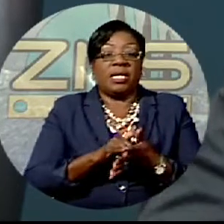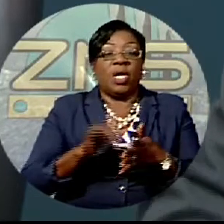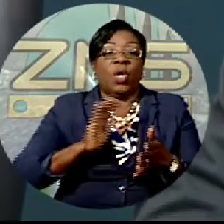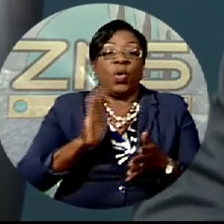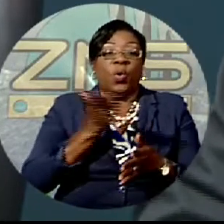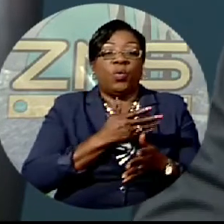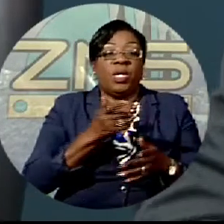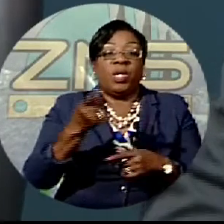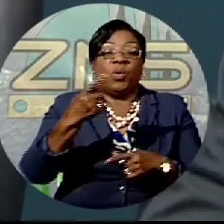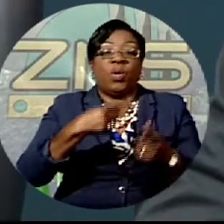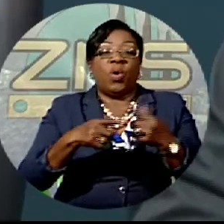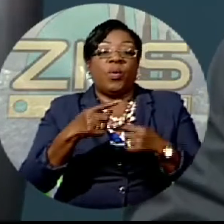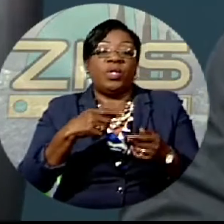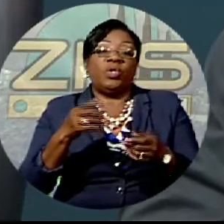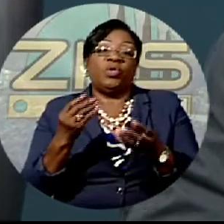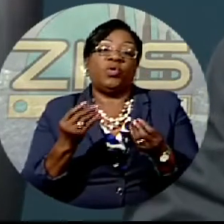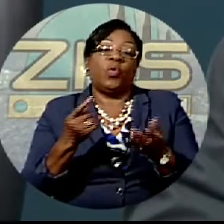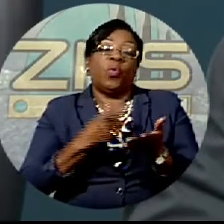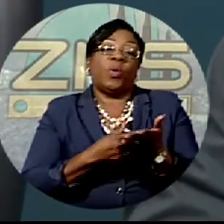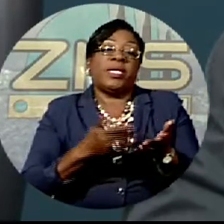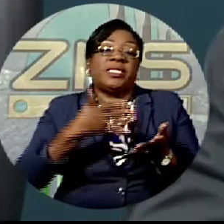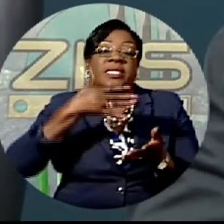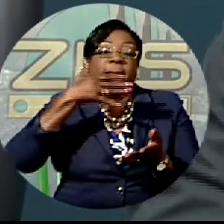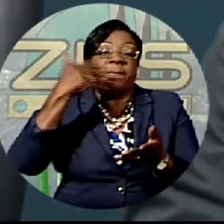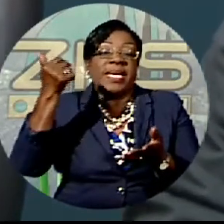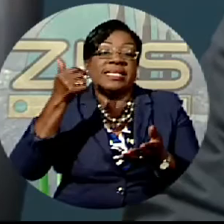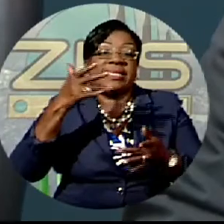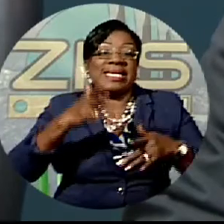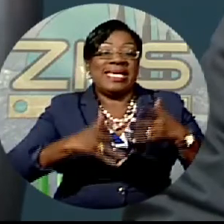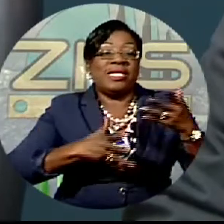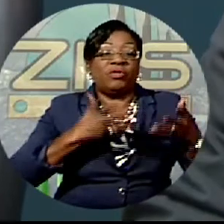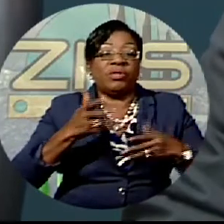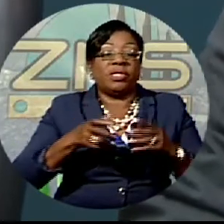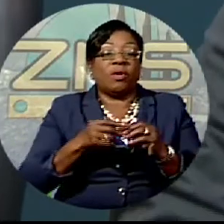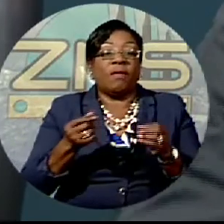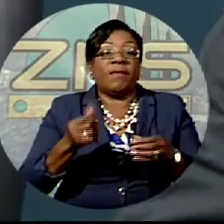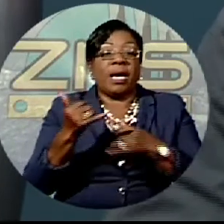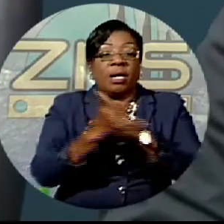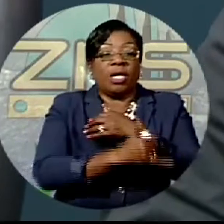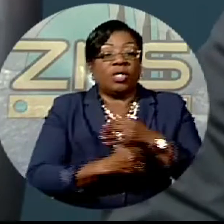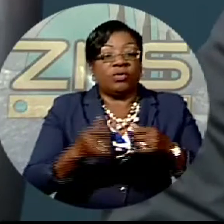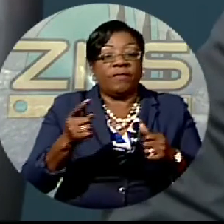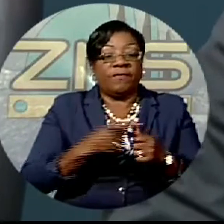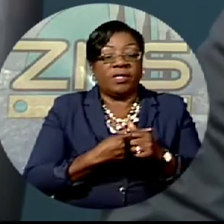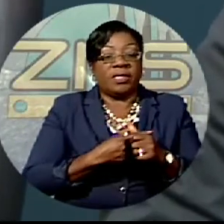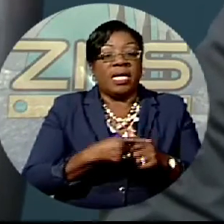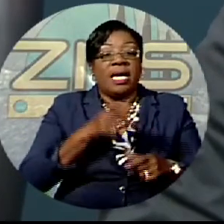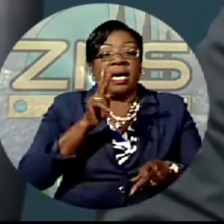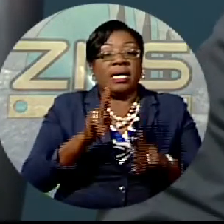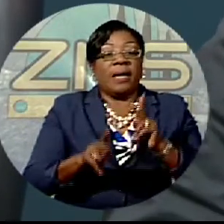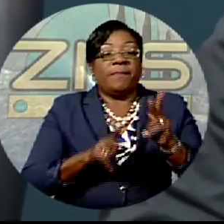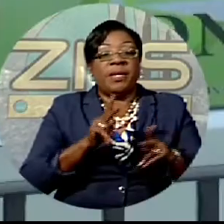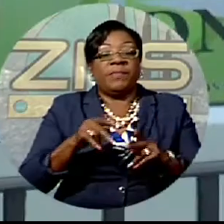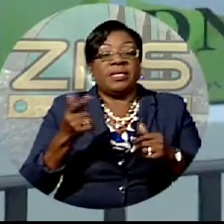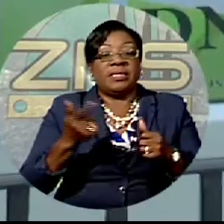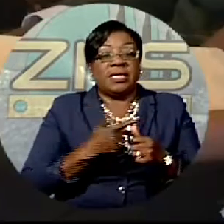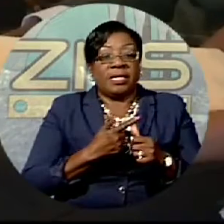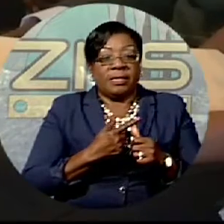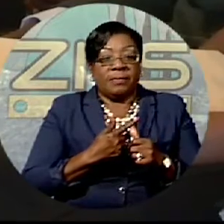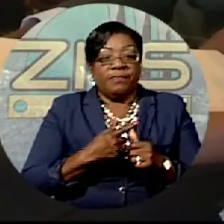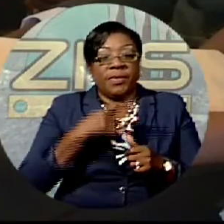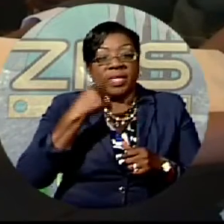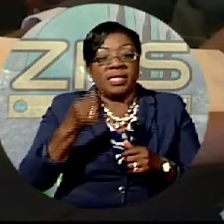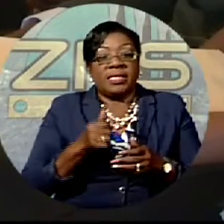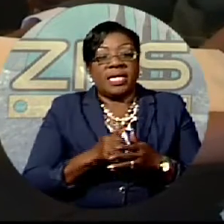were going to do what's in the best interest of our country first and our people second. Mortimer says the party plans to